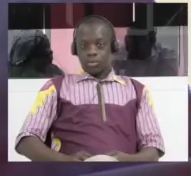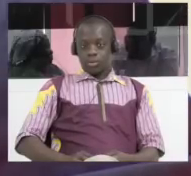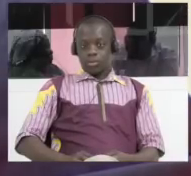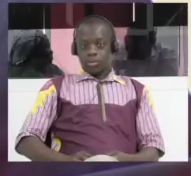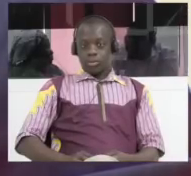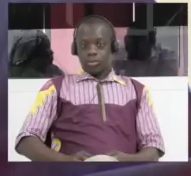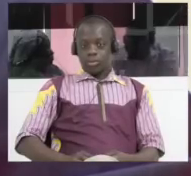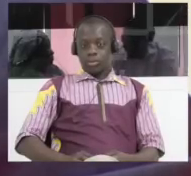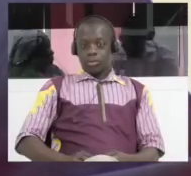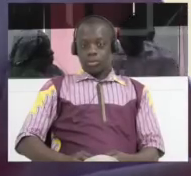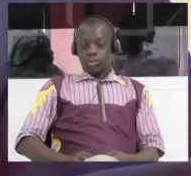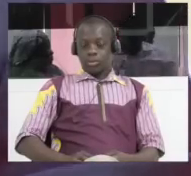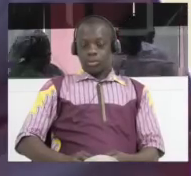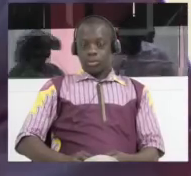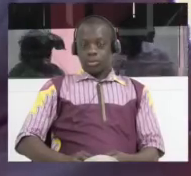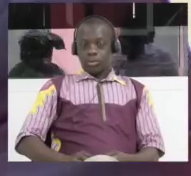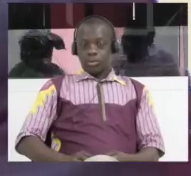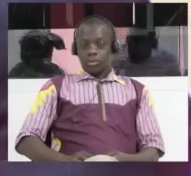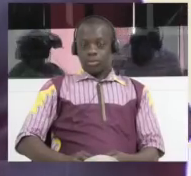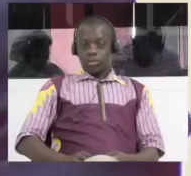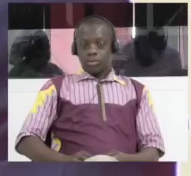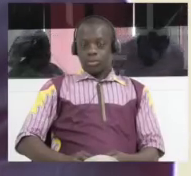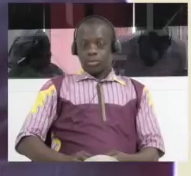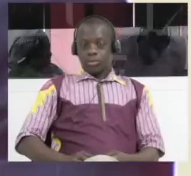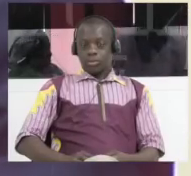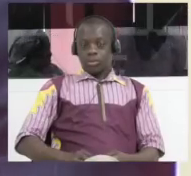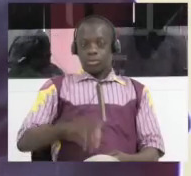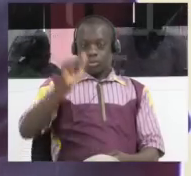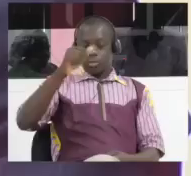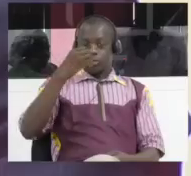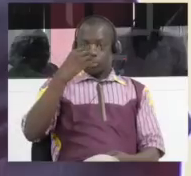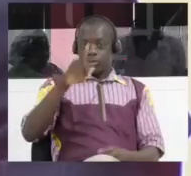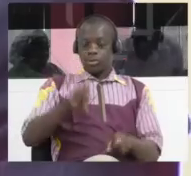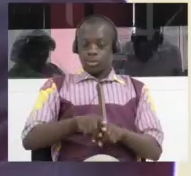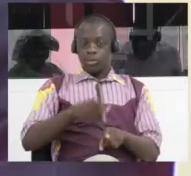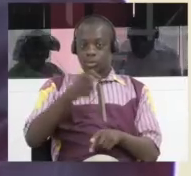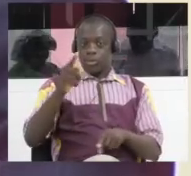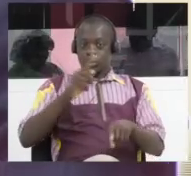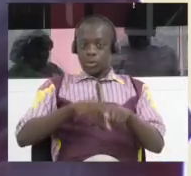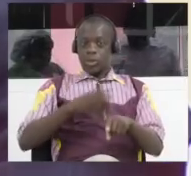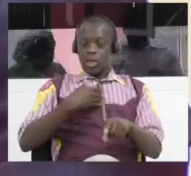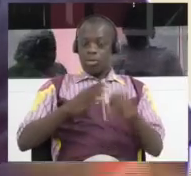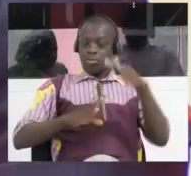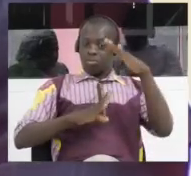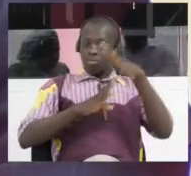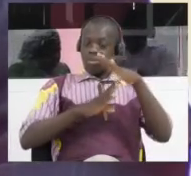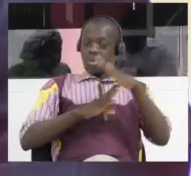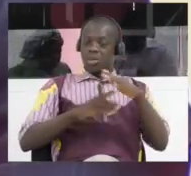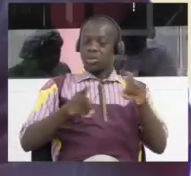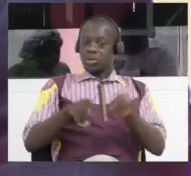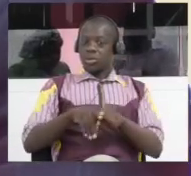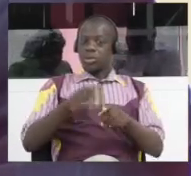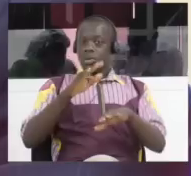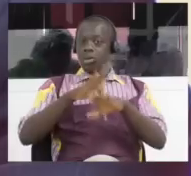Would you say that at this stage there was a break in the